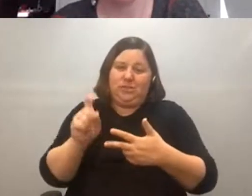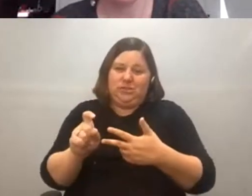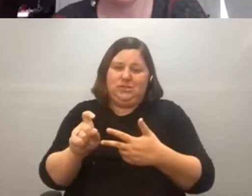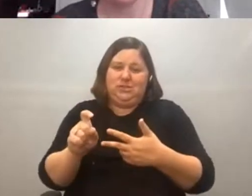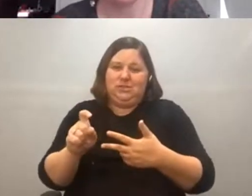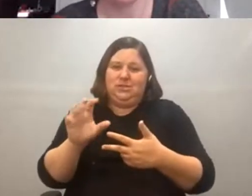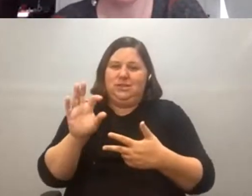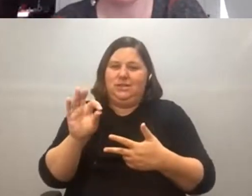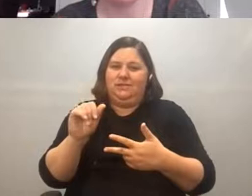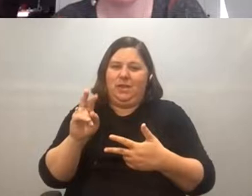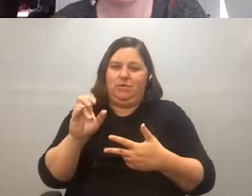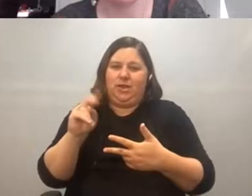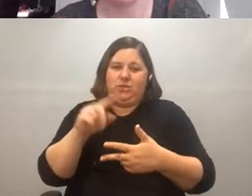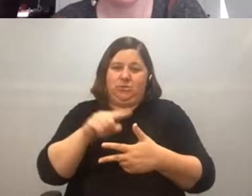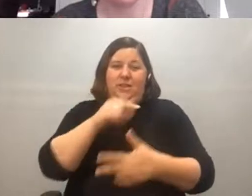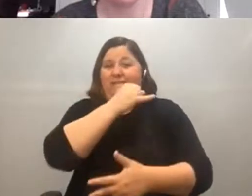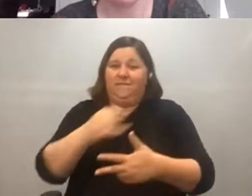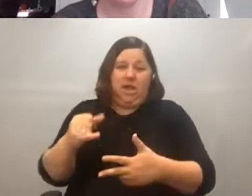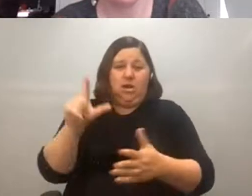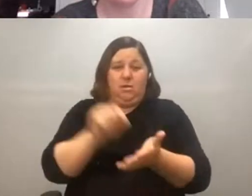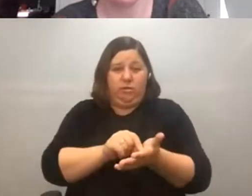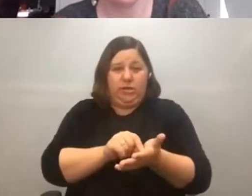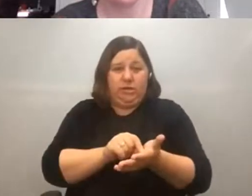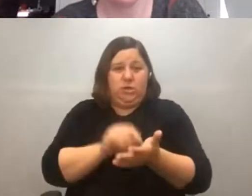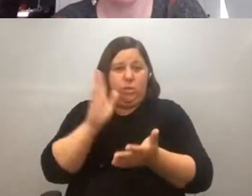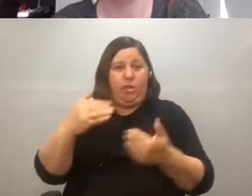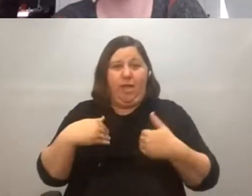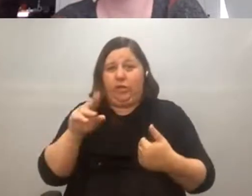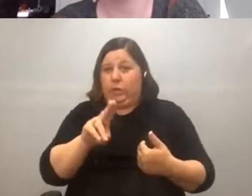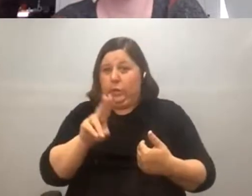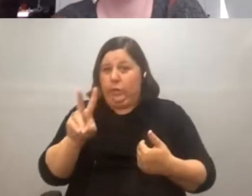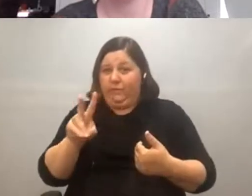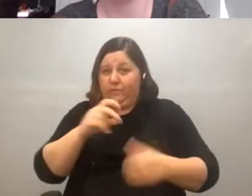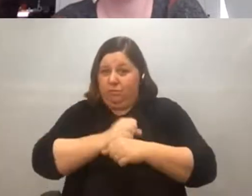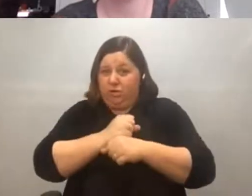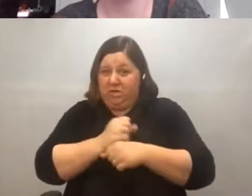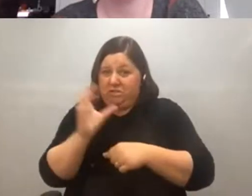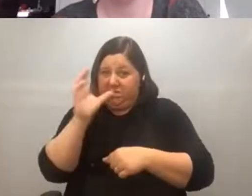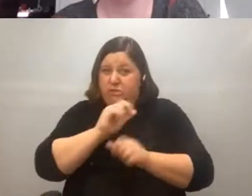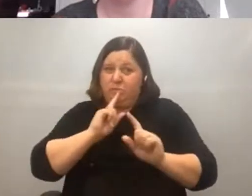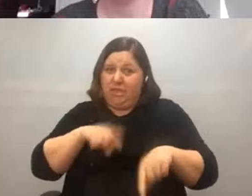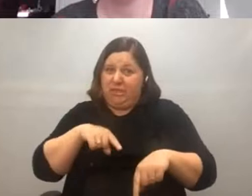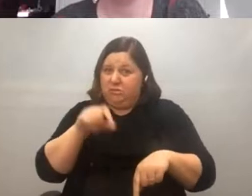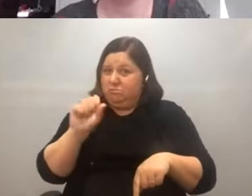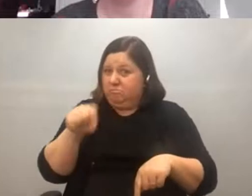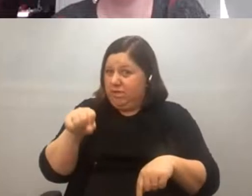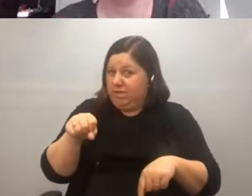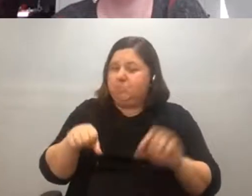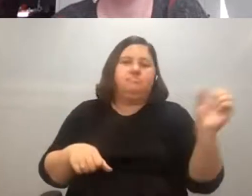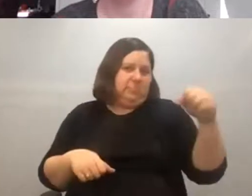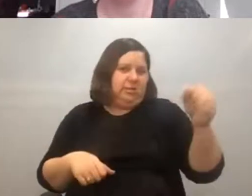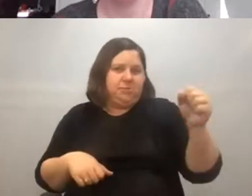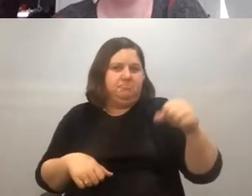will the final printed installation have uv protection and i assume the answer is yes yes yes